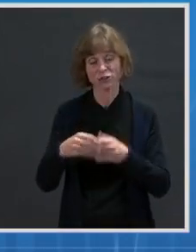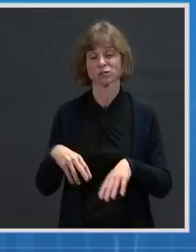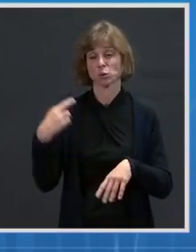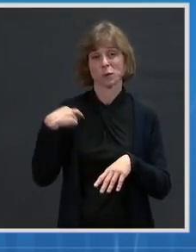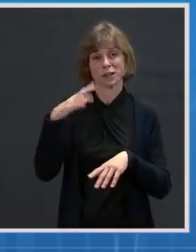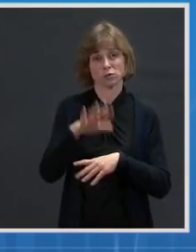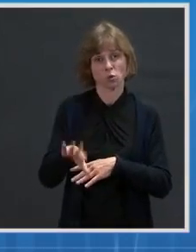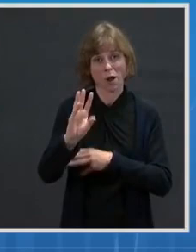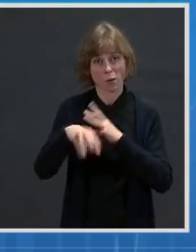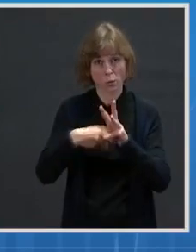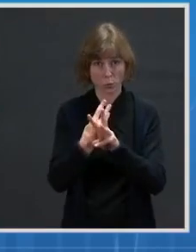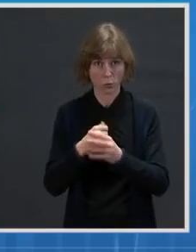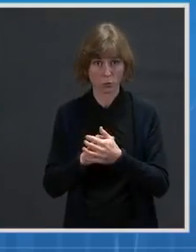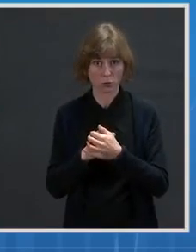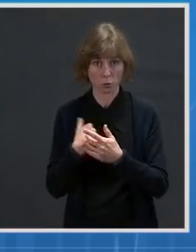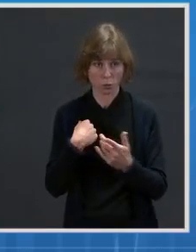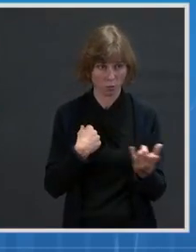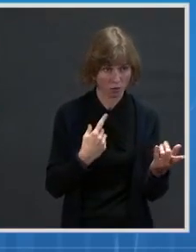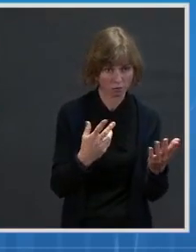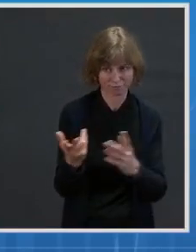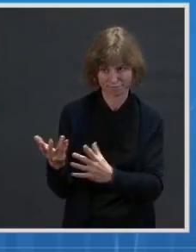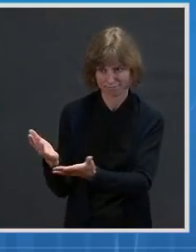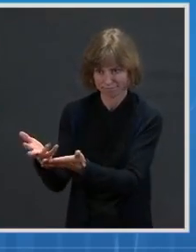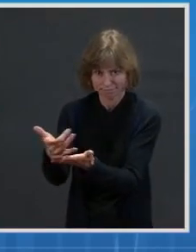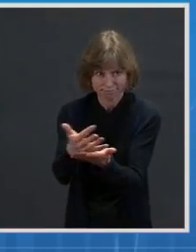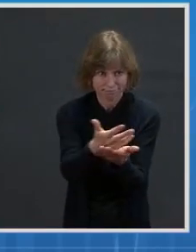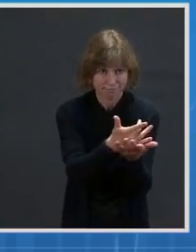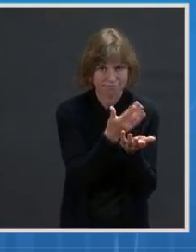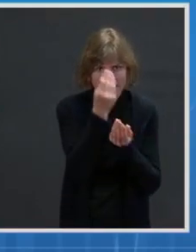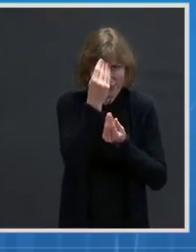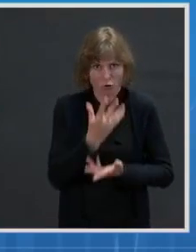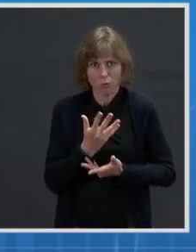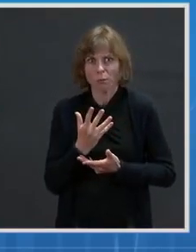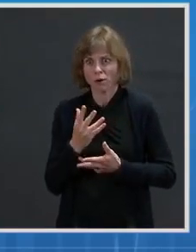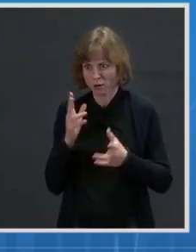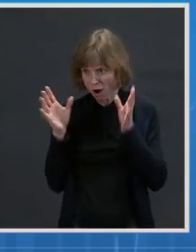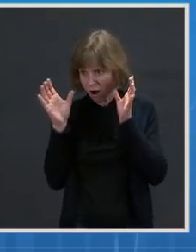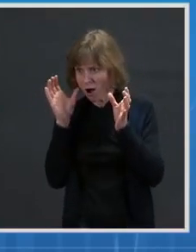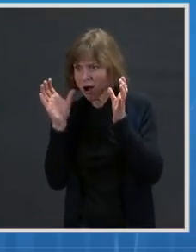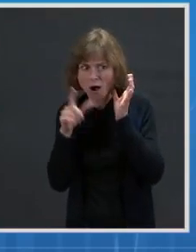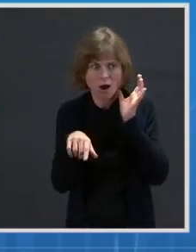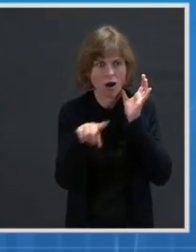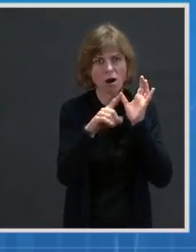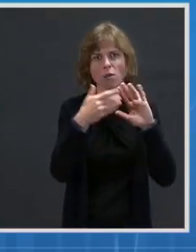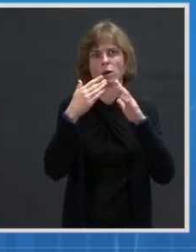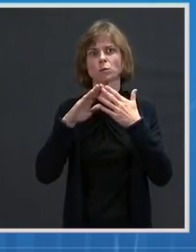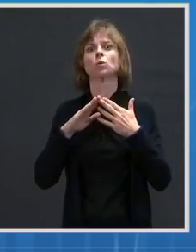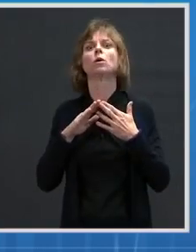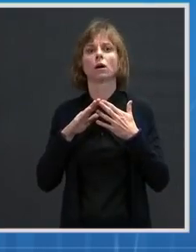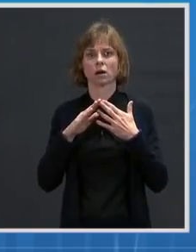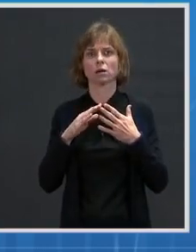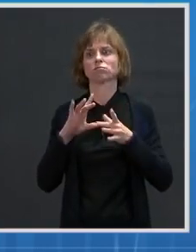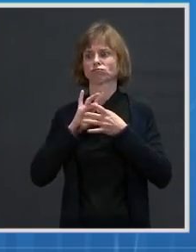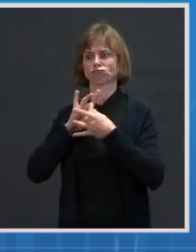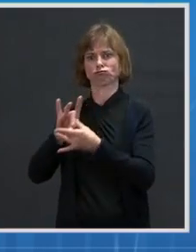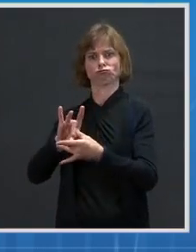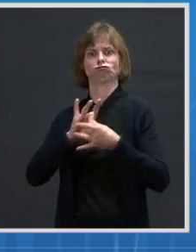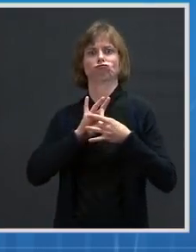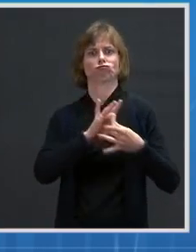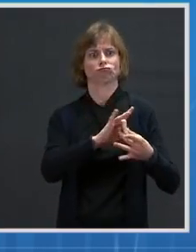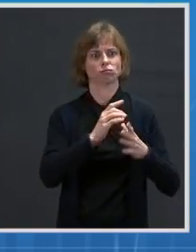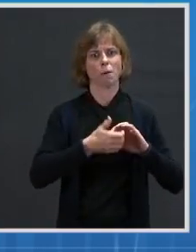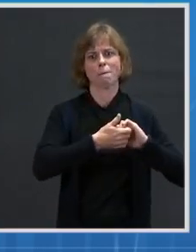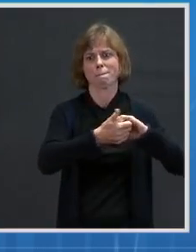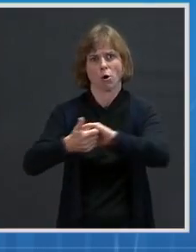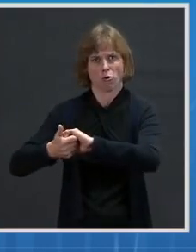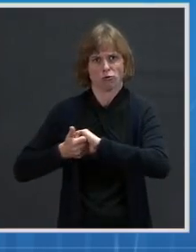hear directly from communities who've been hit hardest by this pandemic and help us build strong partnerships with those who'll be key